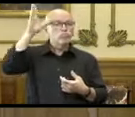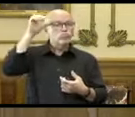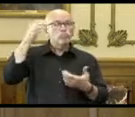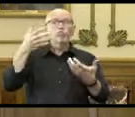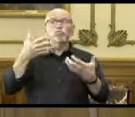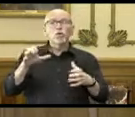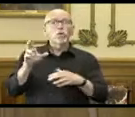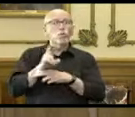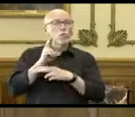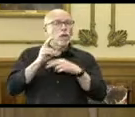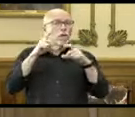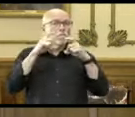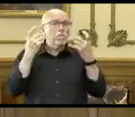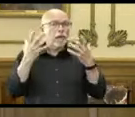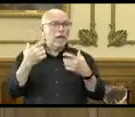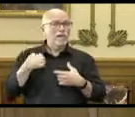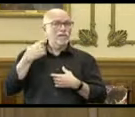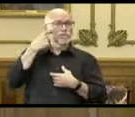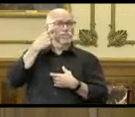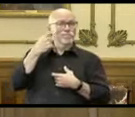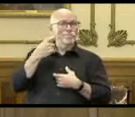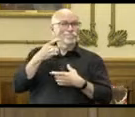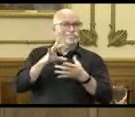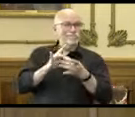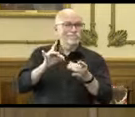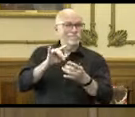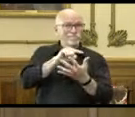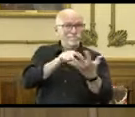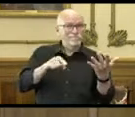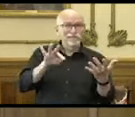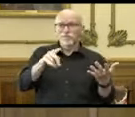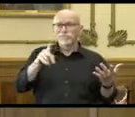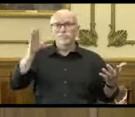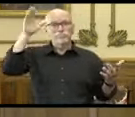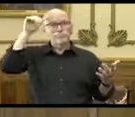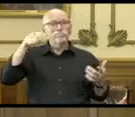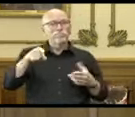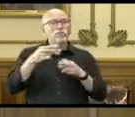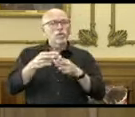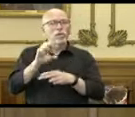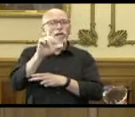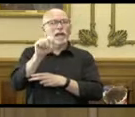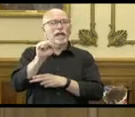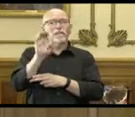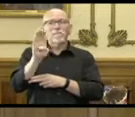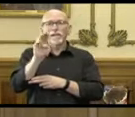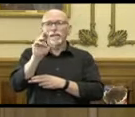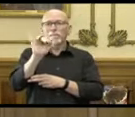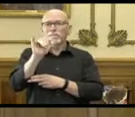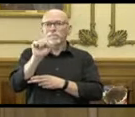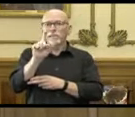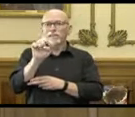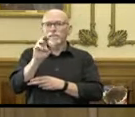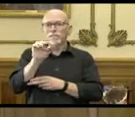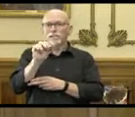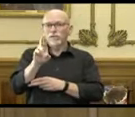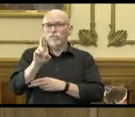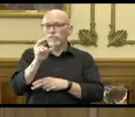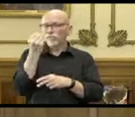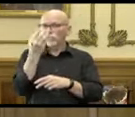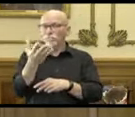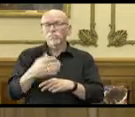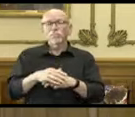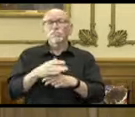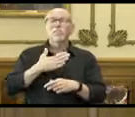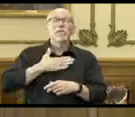and where I just stated before, is a Class B misdemeanor, please know the